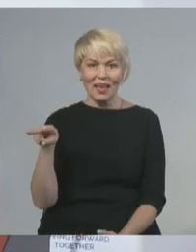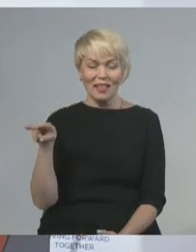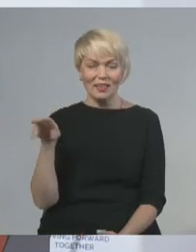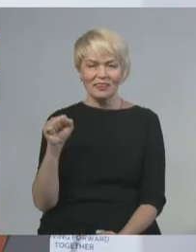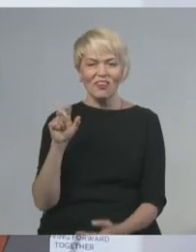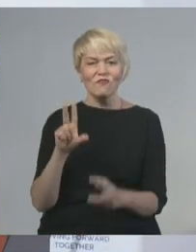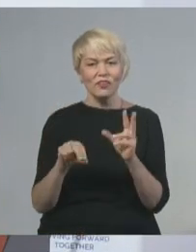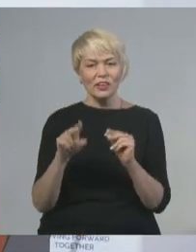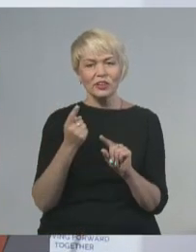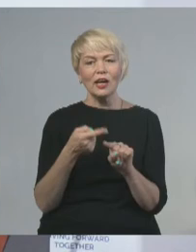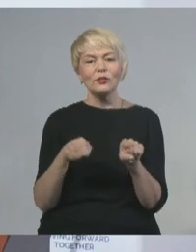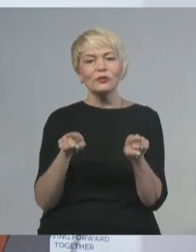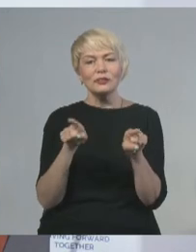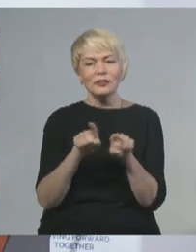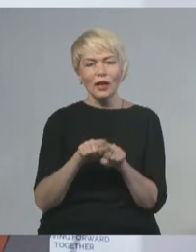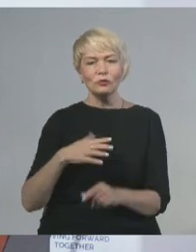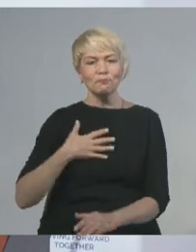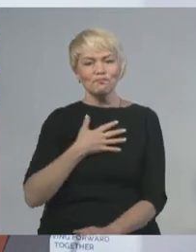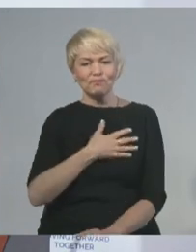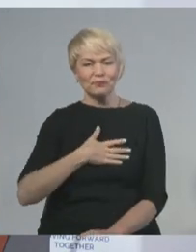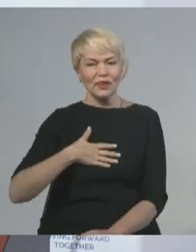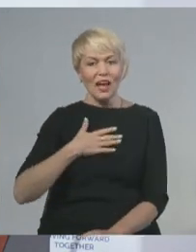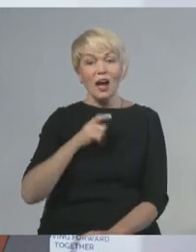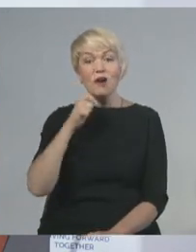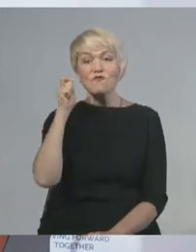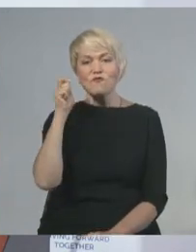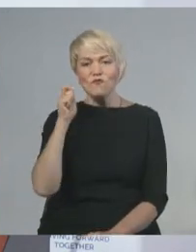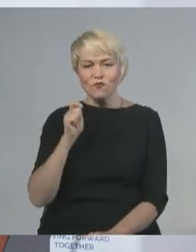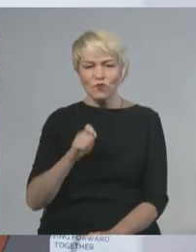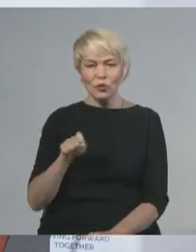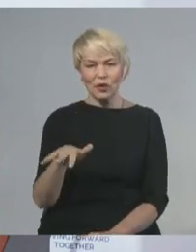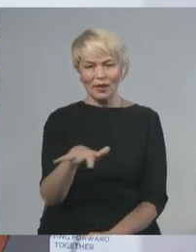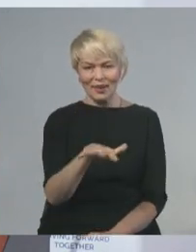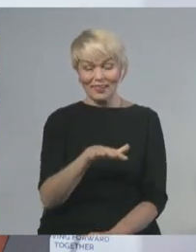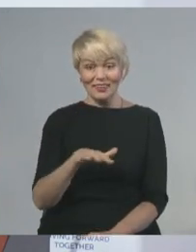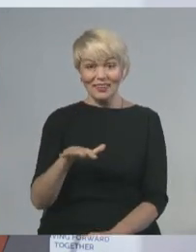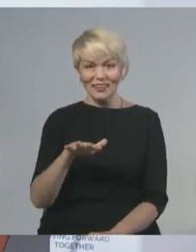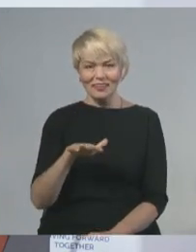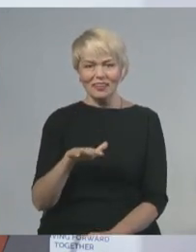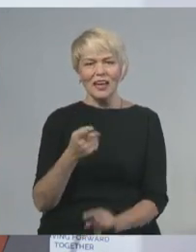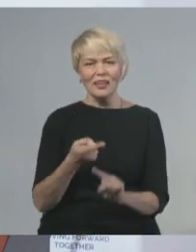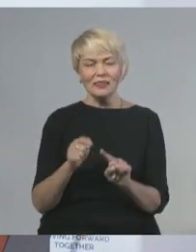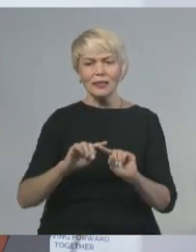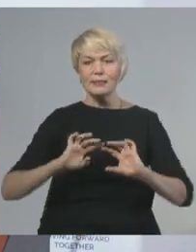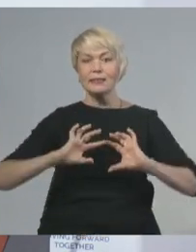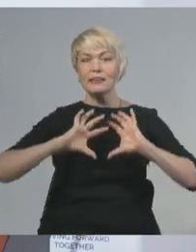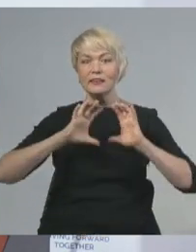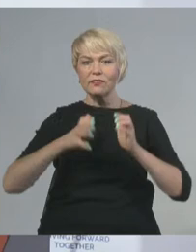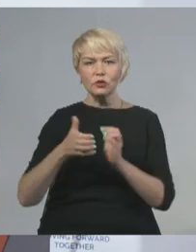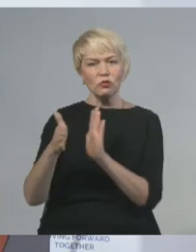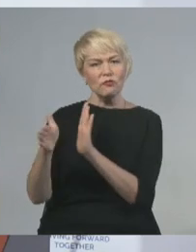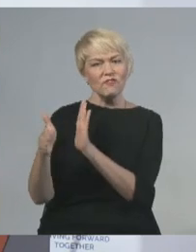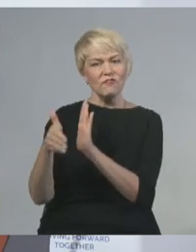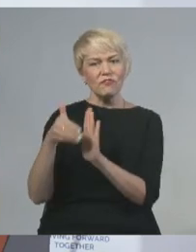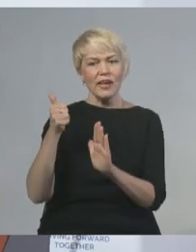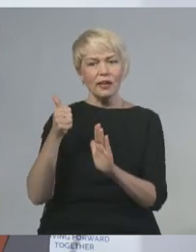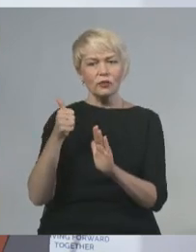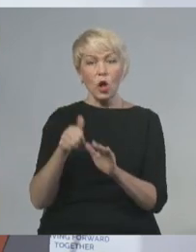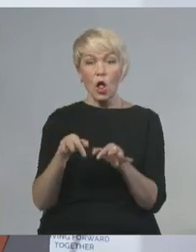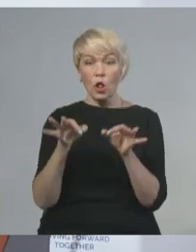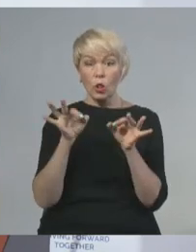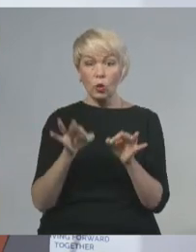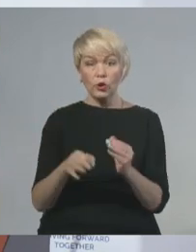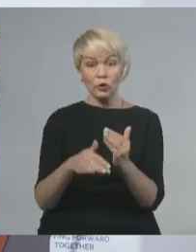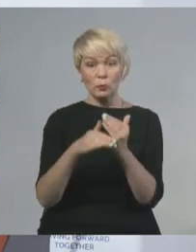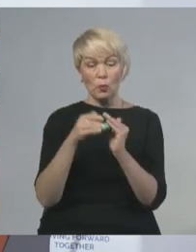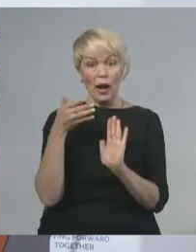experience in ukraine so probably this is a worldwide trend and obviously well the logic helps us understand that it is the